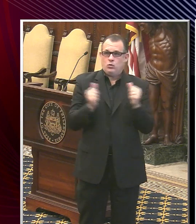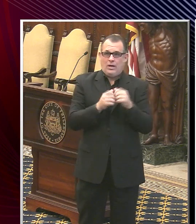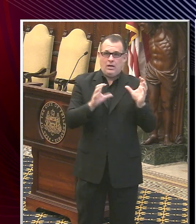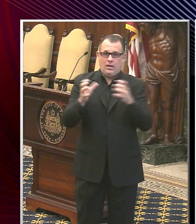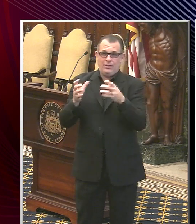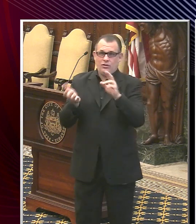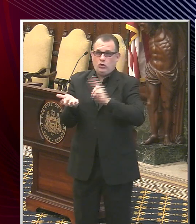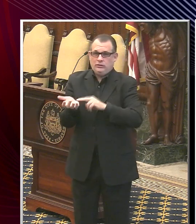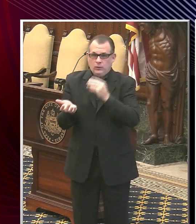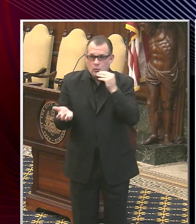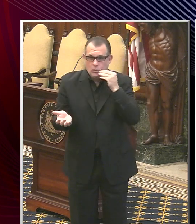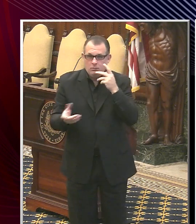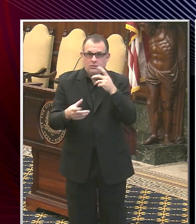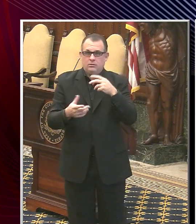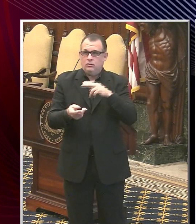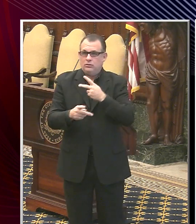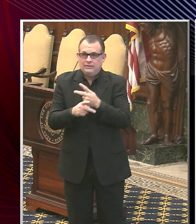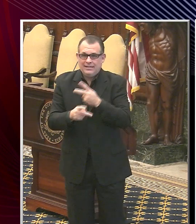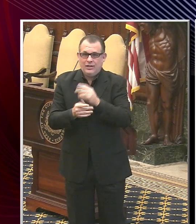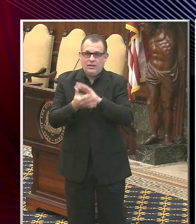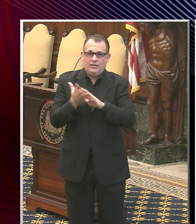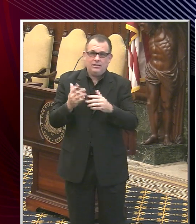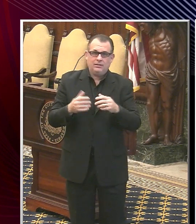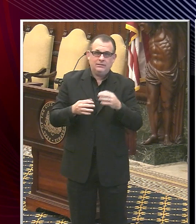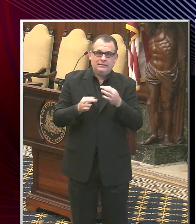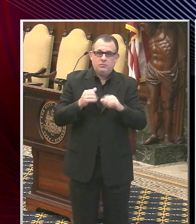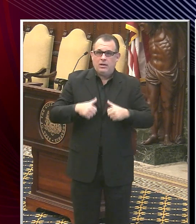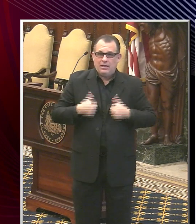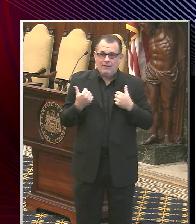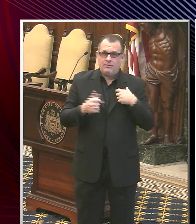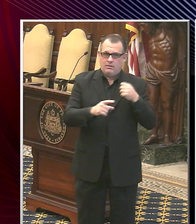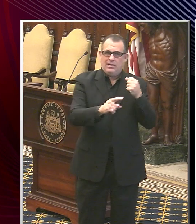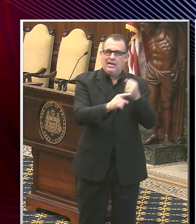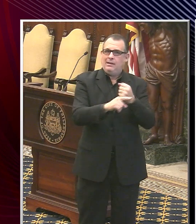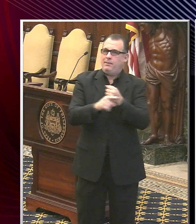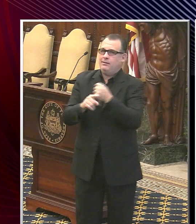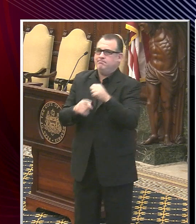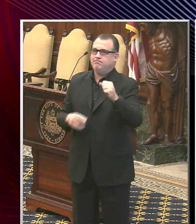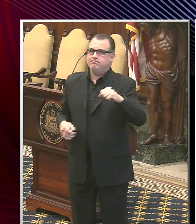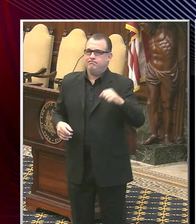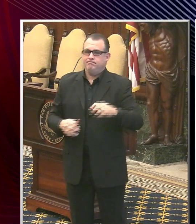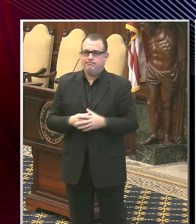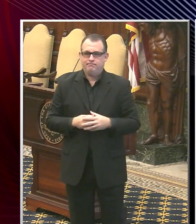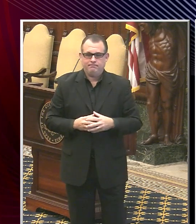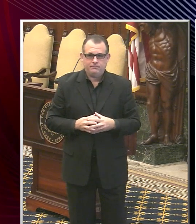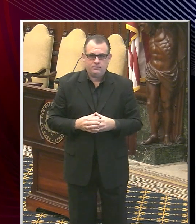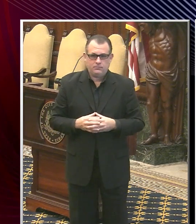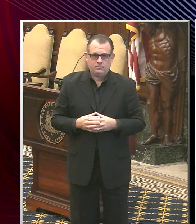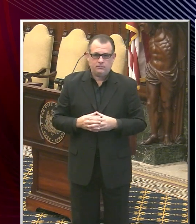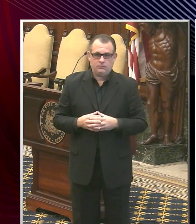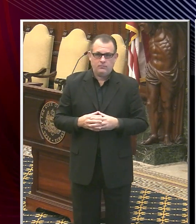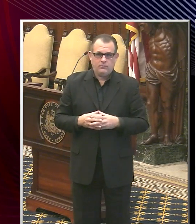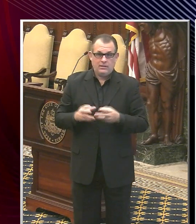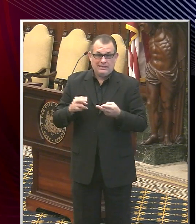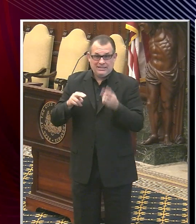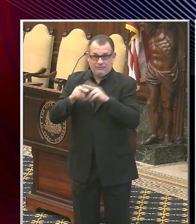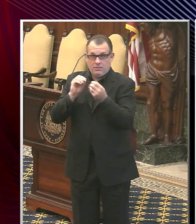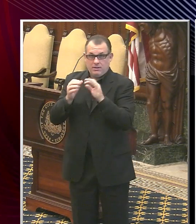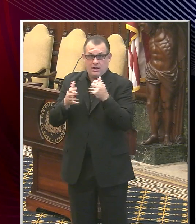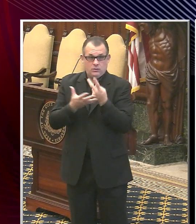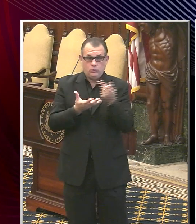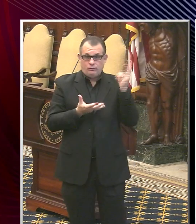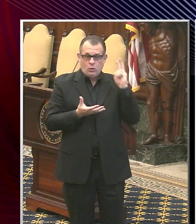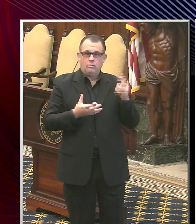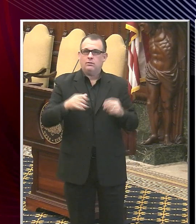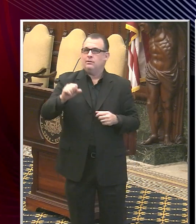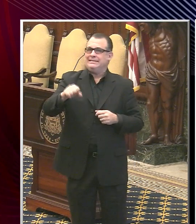personal care homes, and assisted living facilities. So that's an increase from last week or 2 weeks ago? Yes. Okay. And this is a